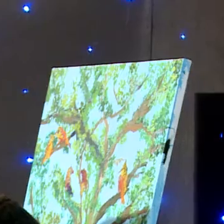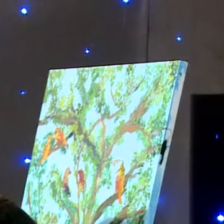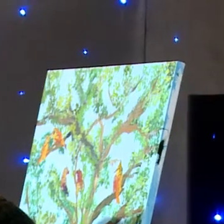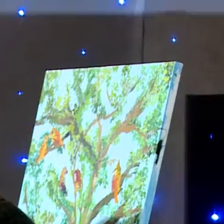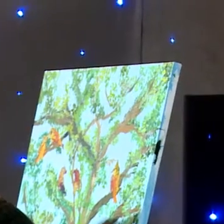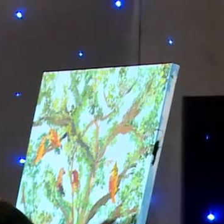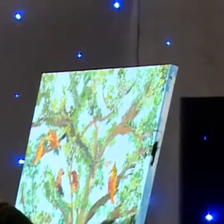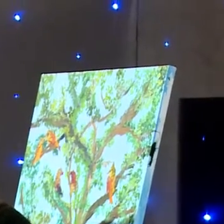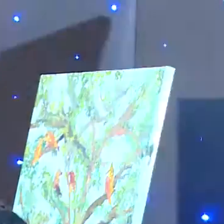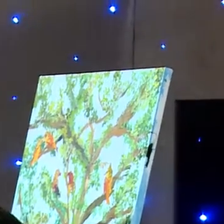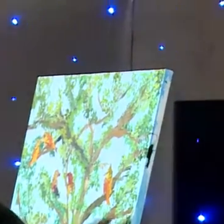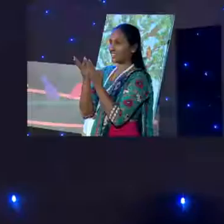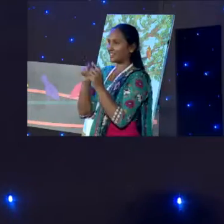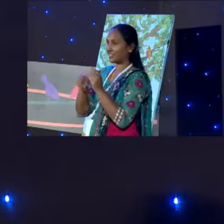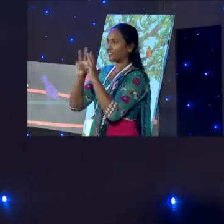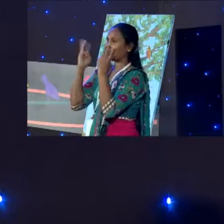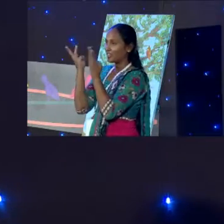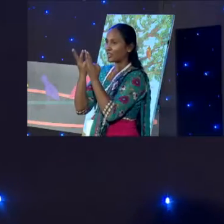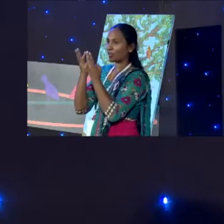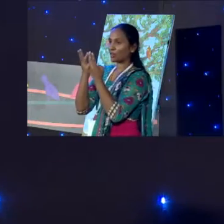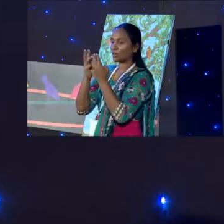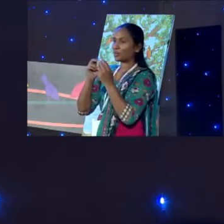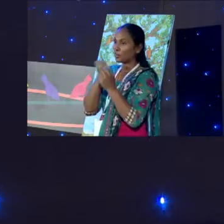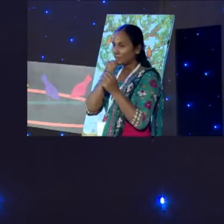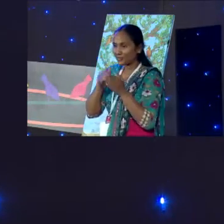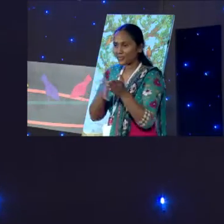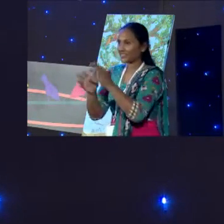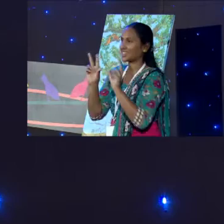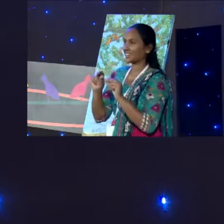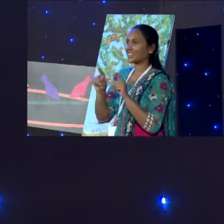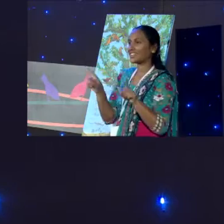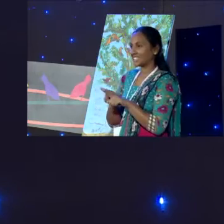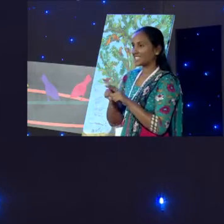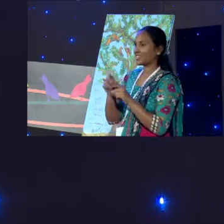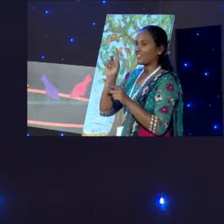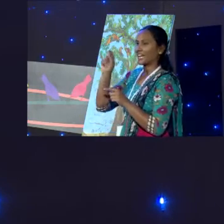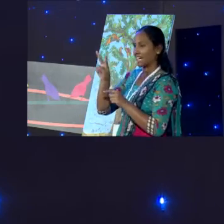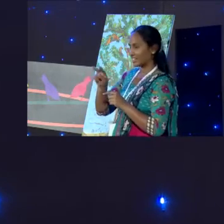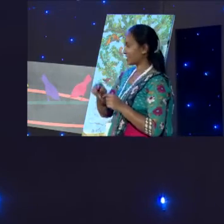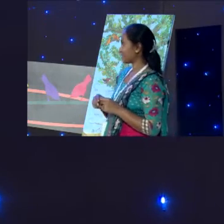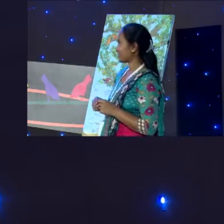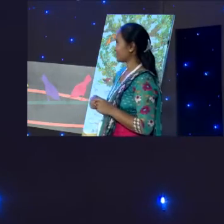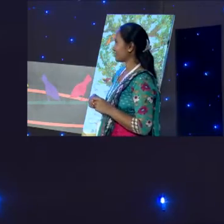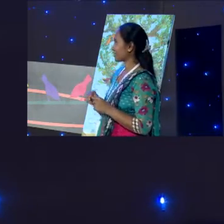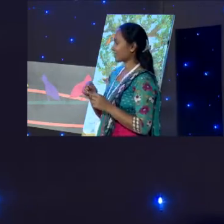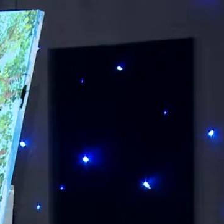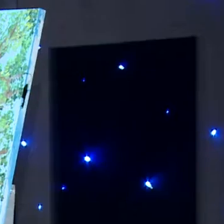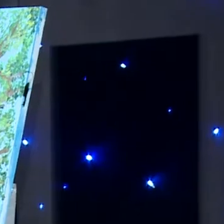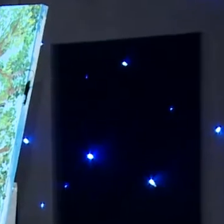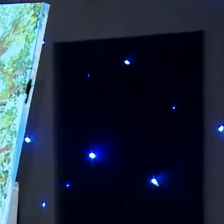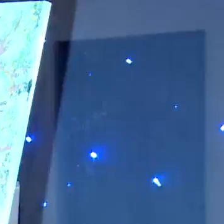all. The world is not going to be going anywhere wrong. It's just the media putting it in our heads. But in the end, we're all going to be